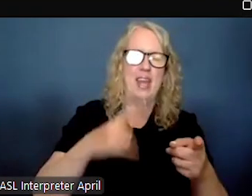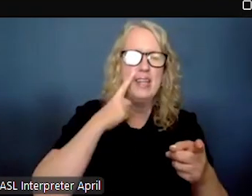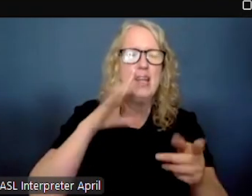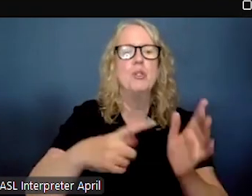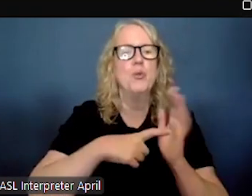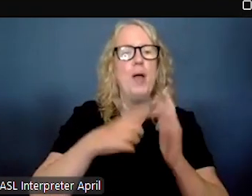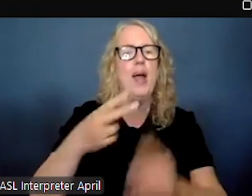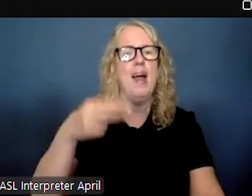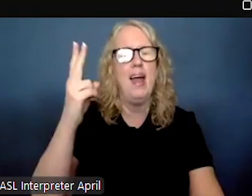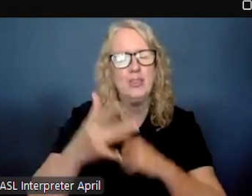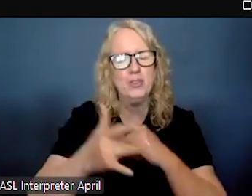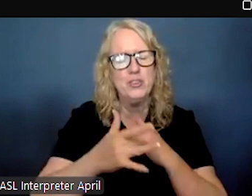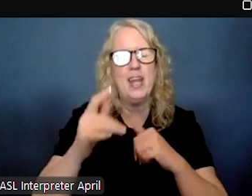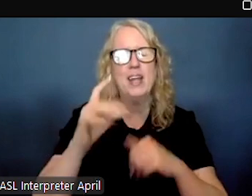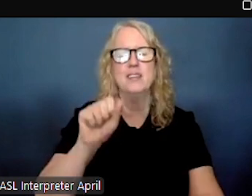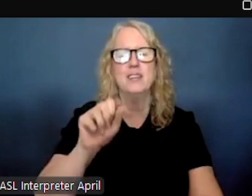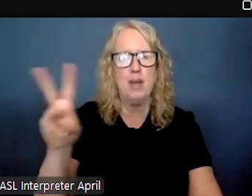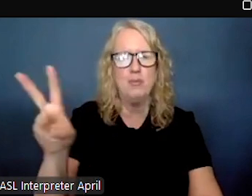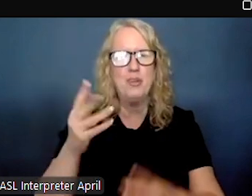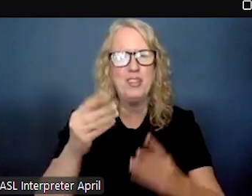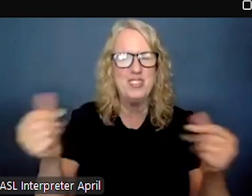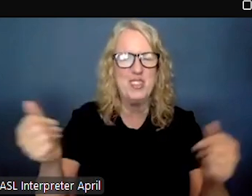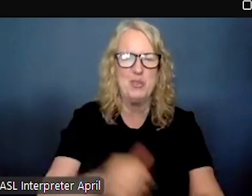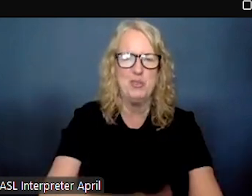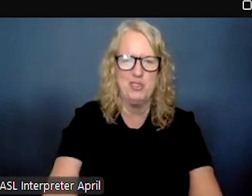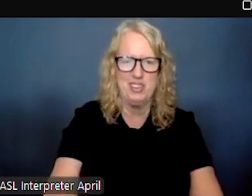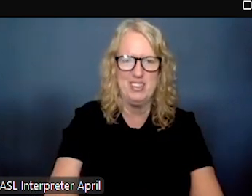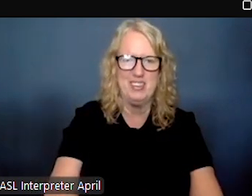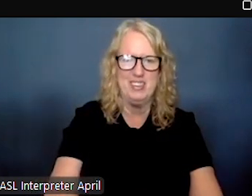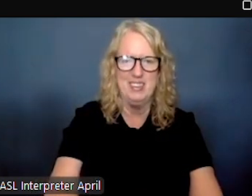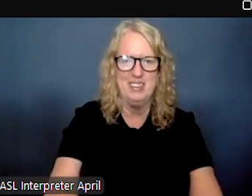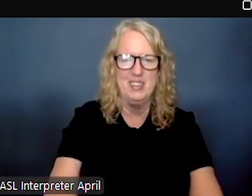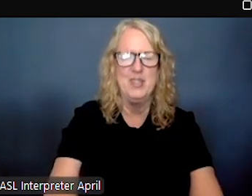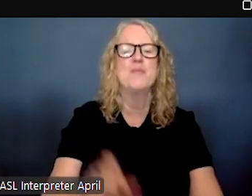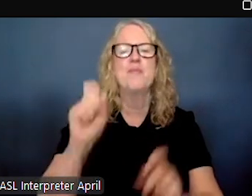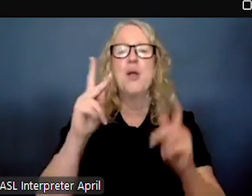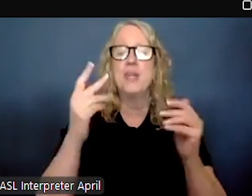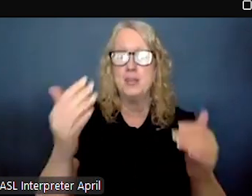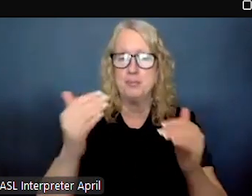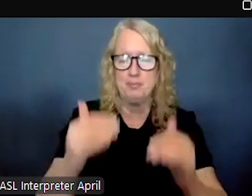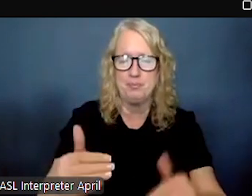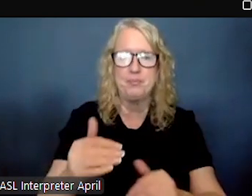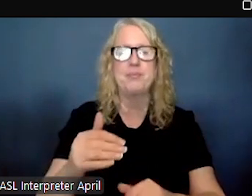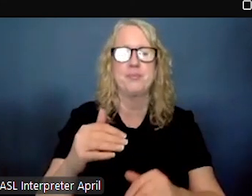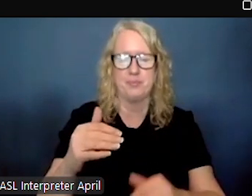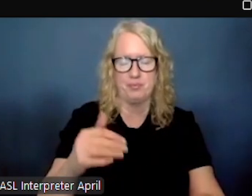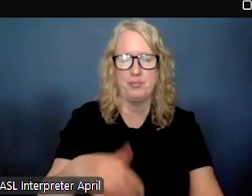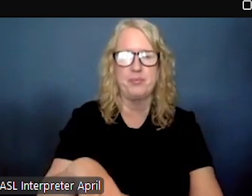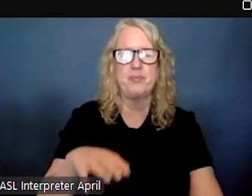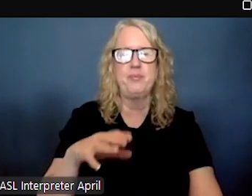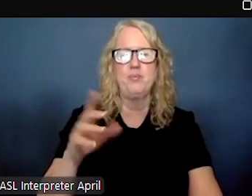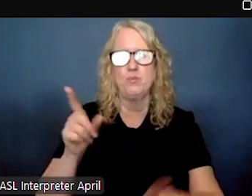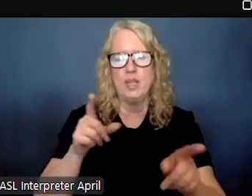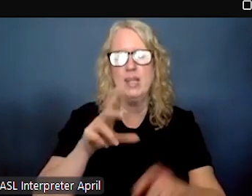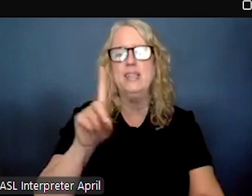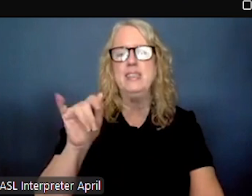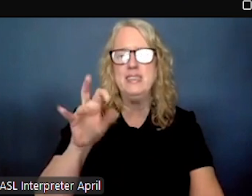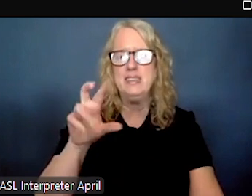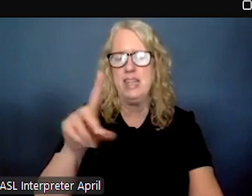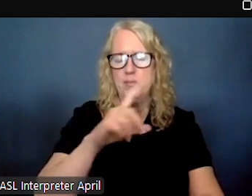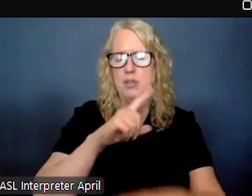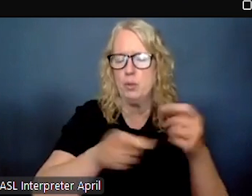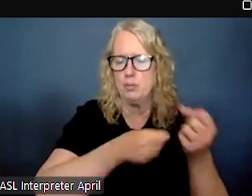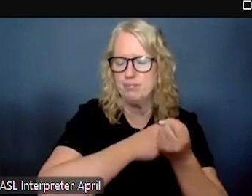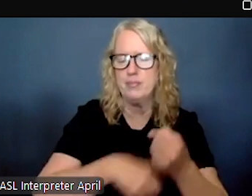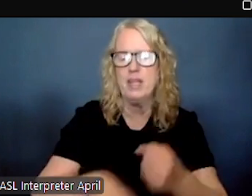Requires high-tech software solutions. It went so fast. Okay, so David Covington will take the affirmative